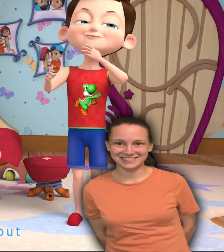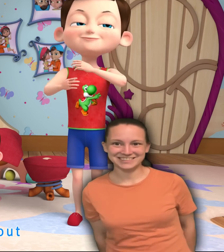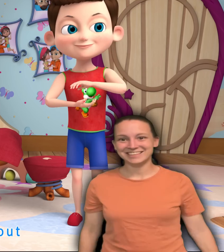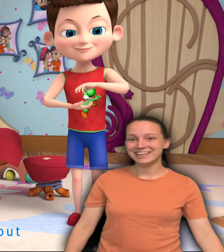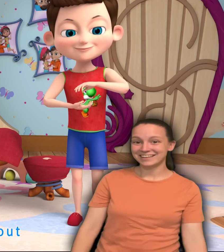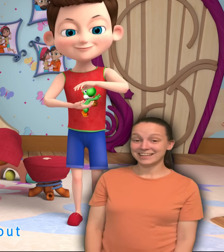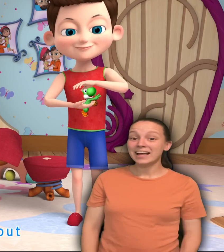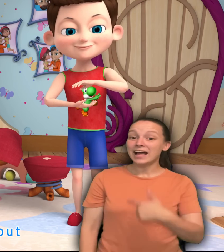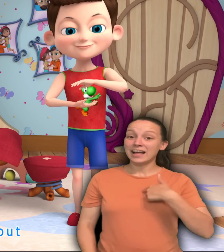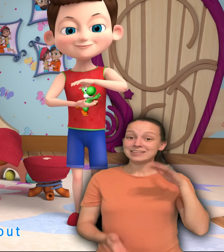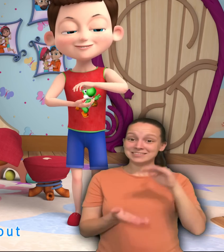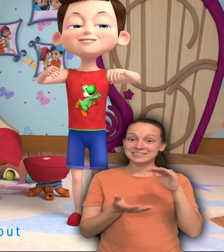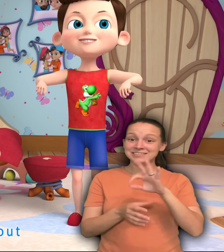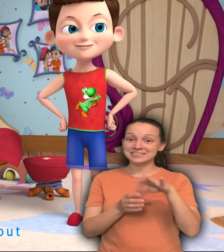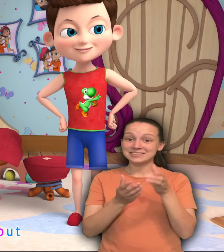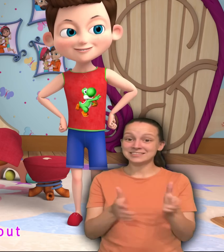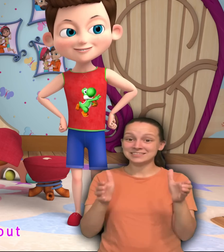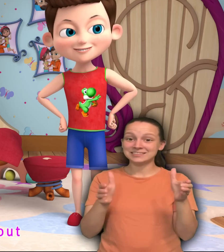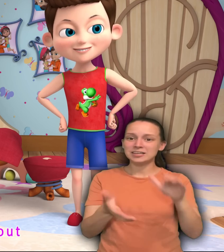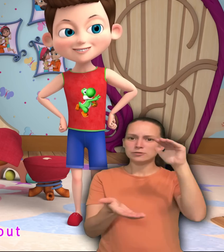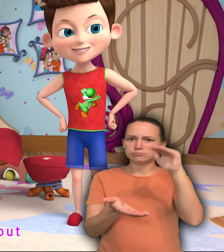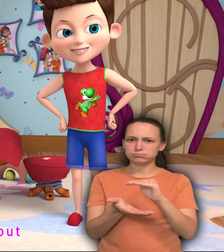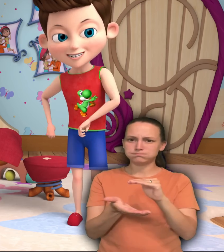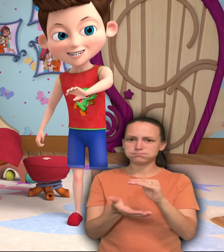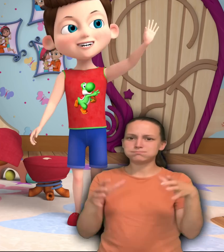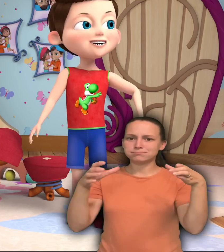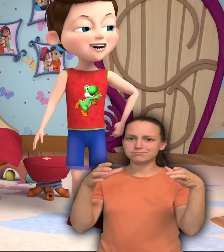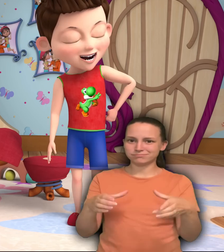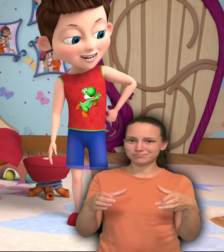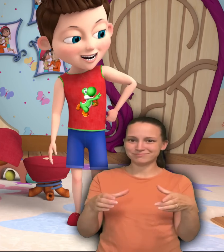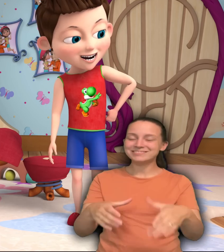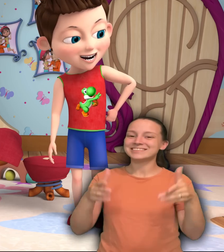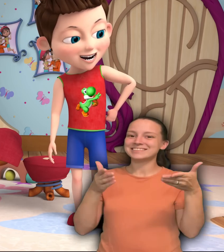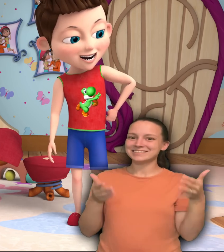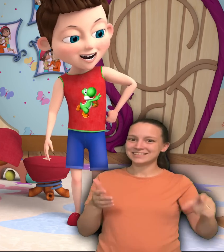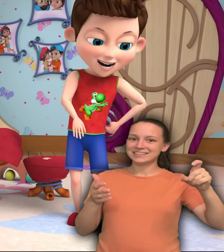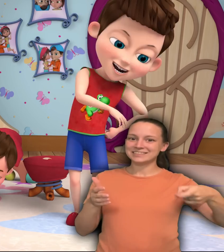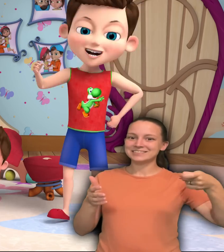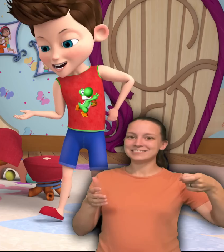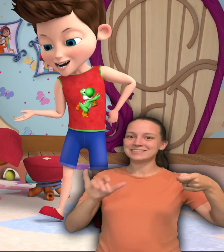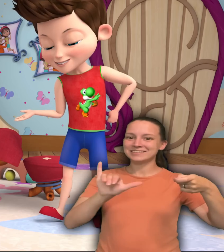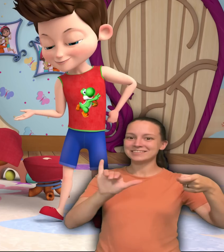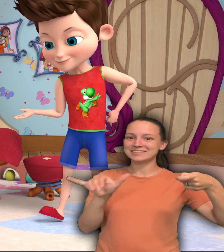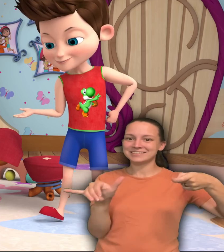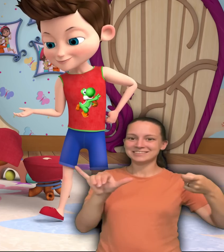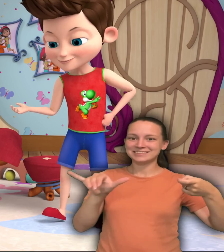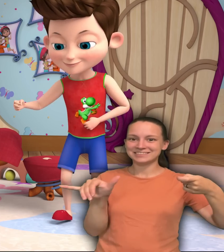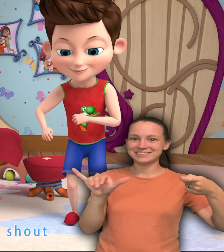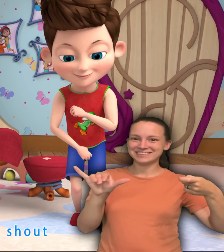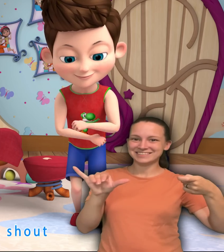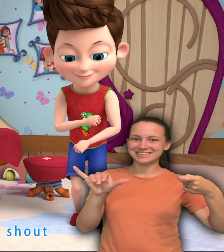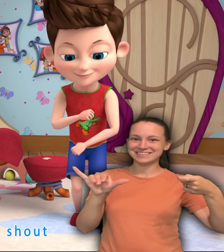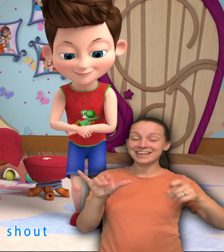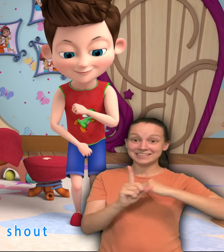out I'm a little teapot short and sound here is my handle and here is my